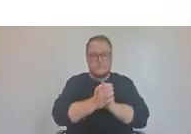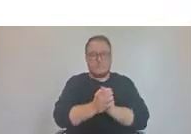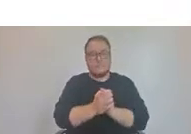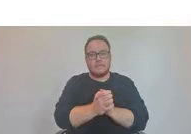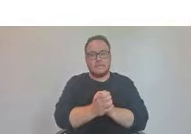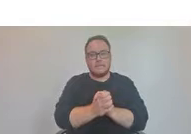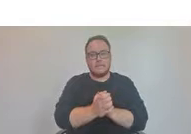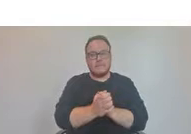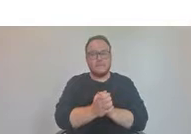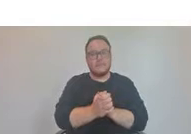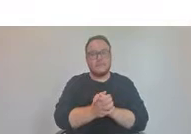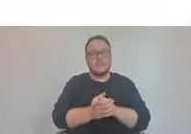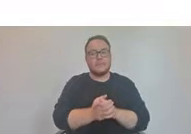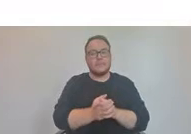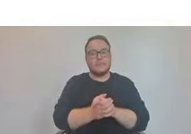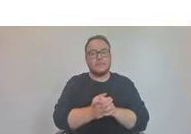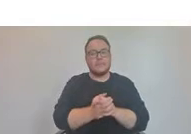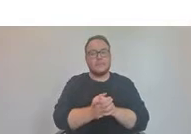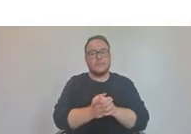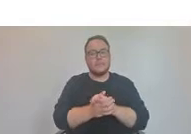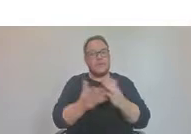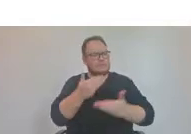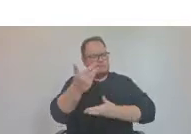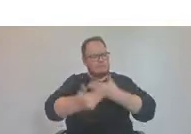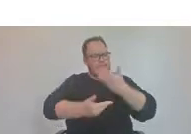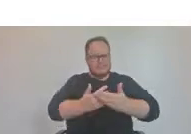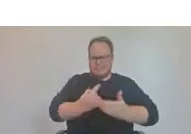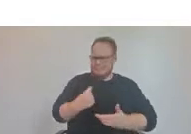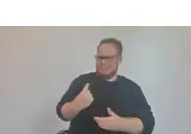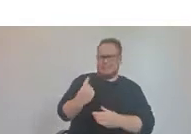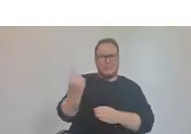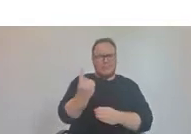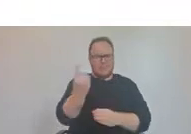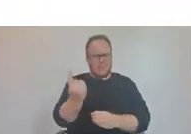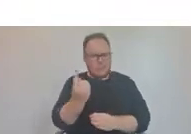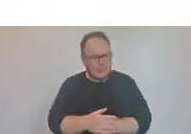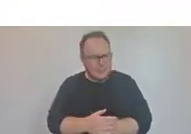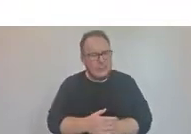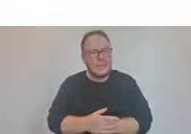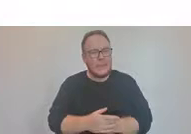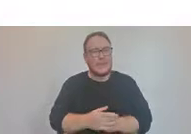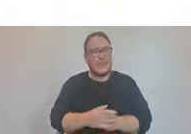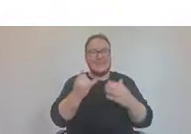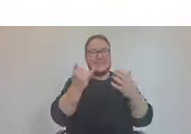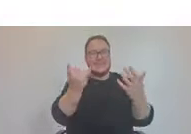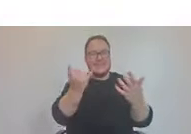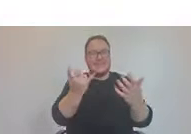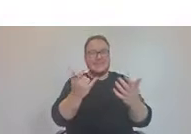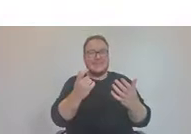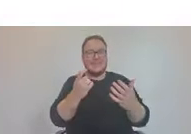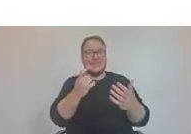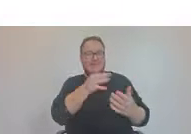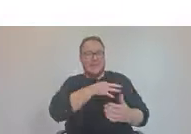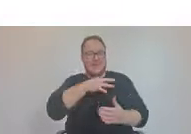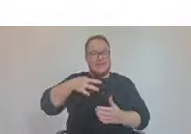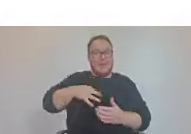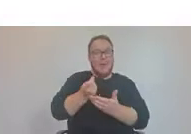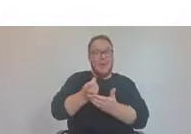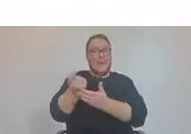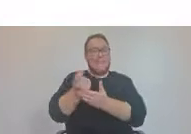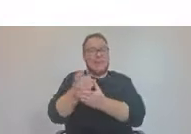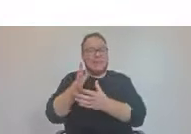So I'd like to start with an overview of who we are. So we are 6 clinical commissioning groups working across